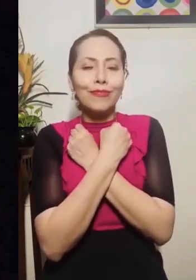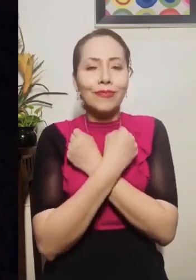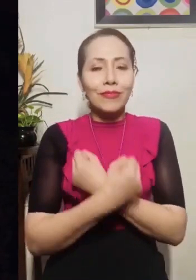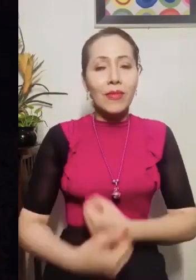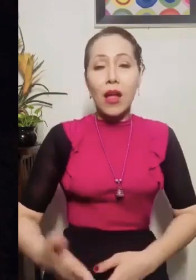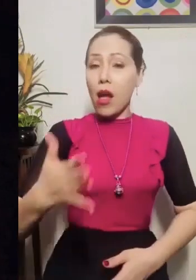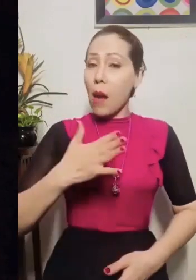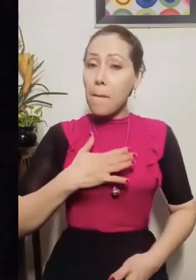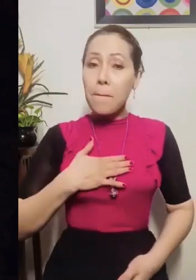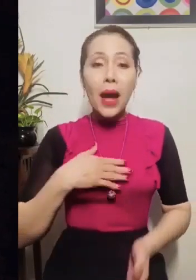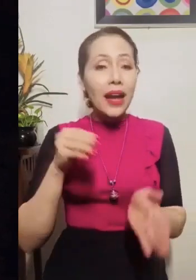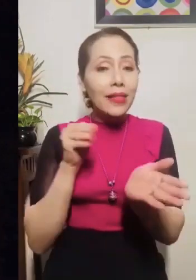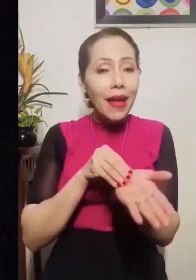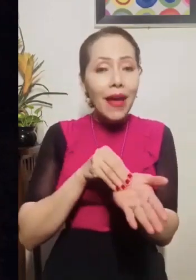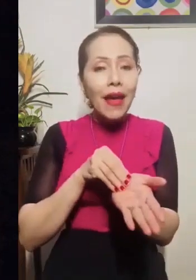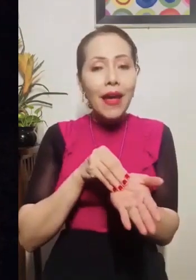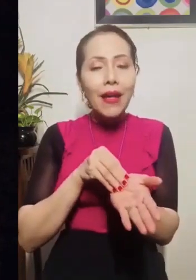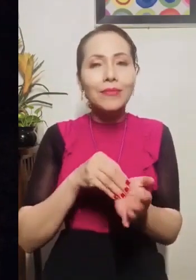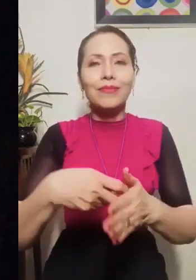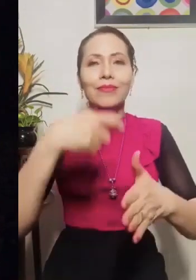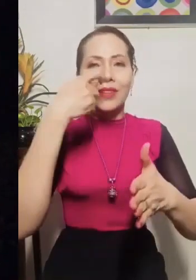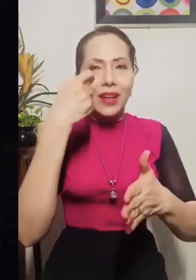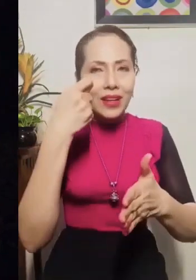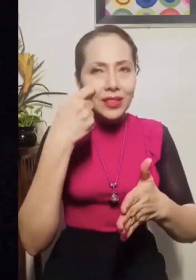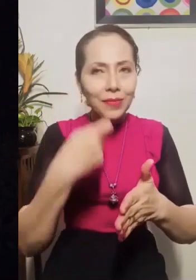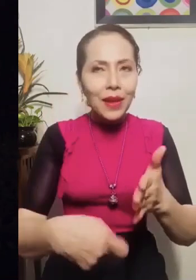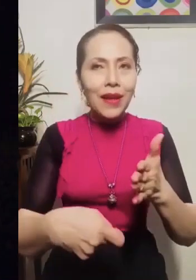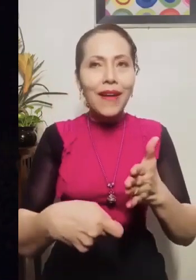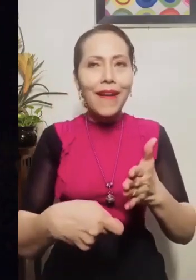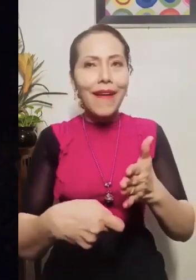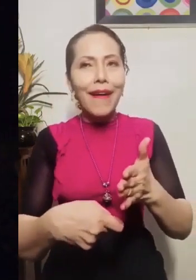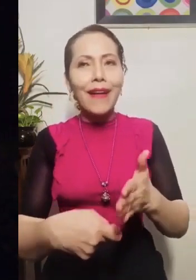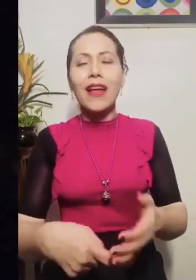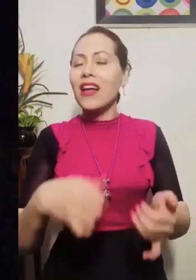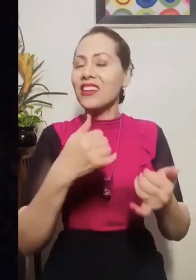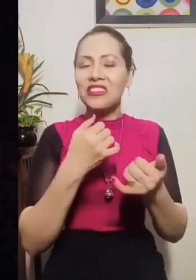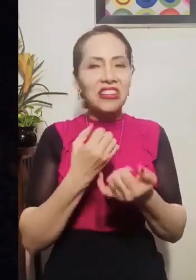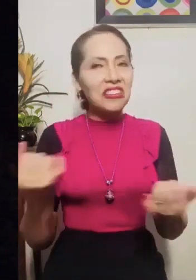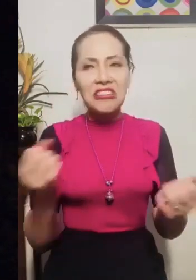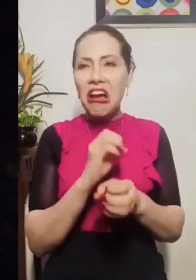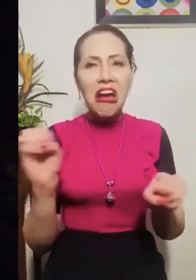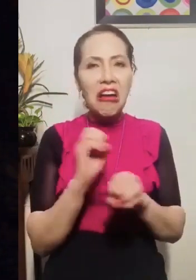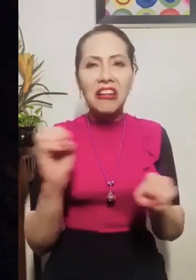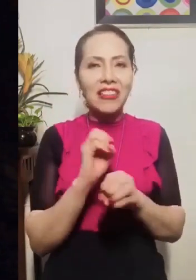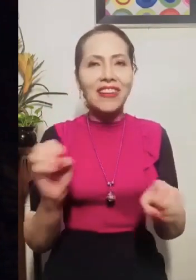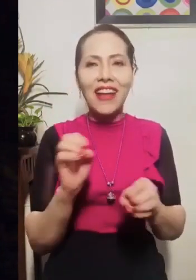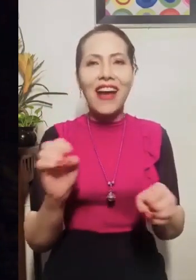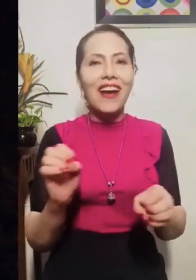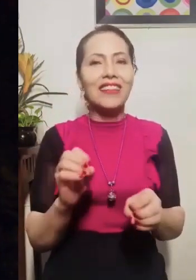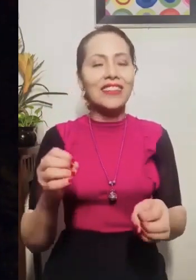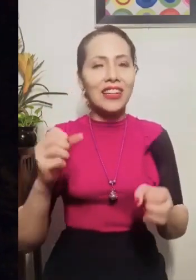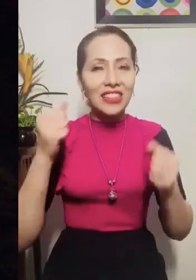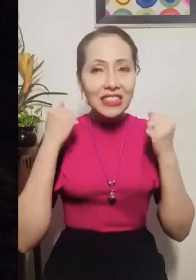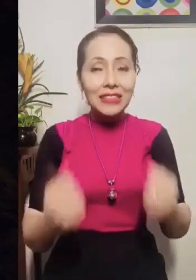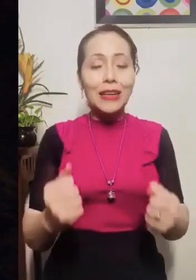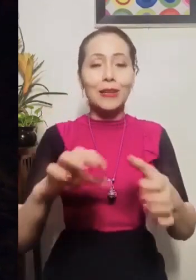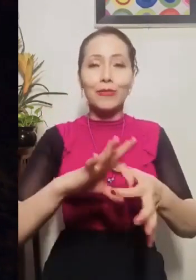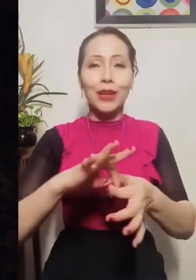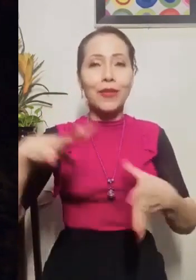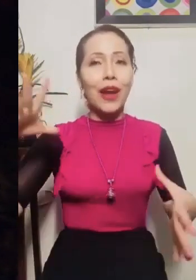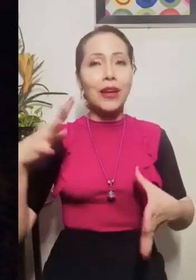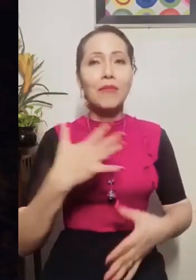love. My death is pain, there's nothing that can separate